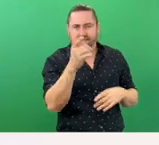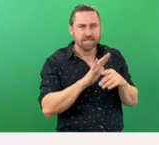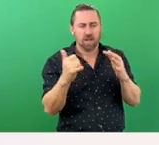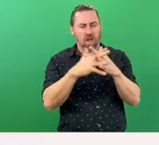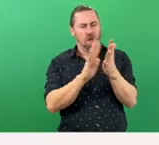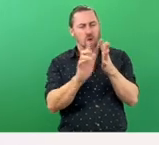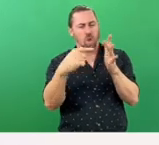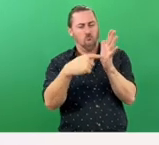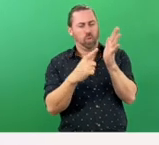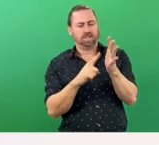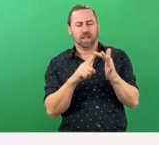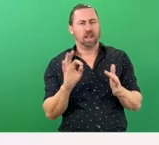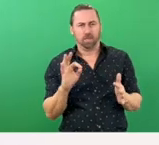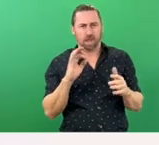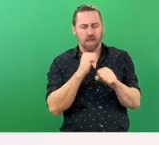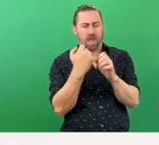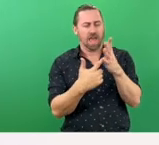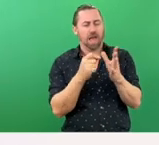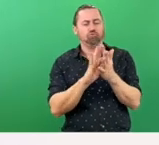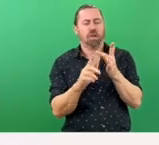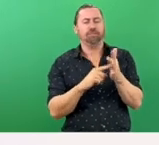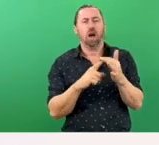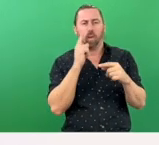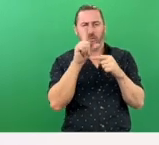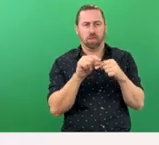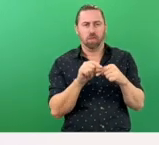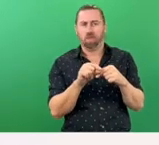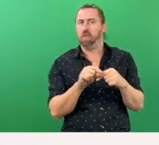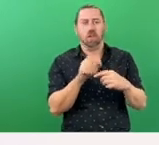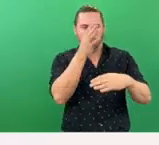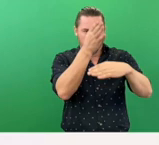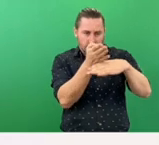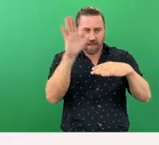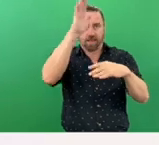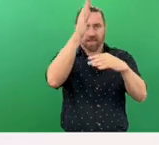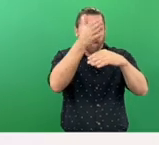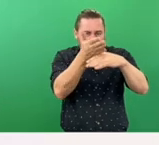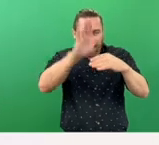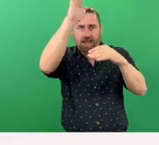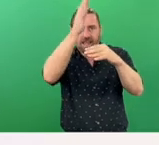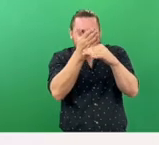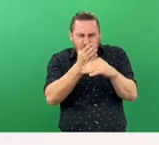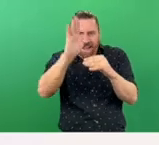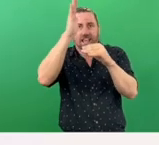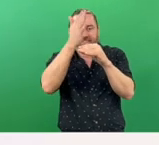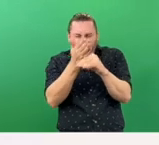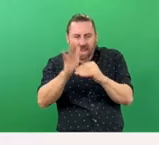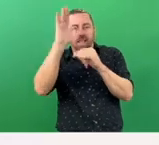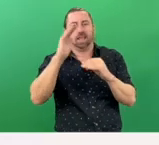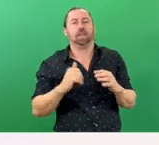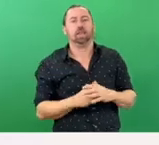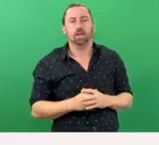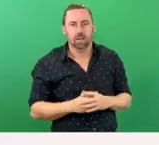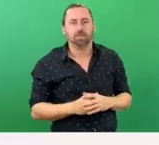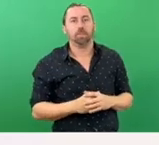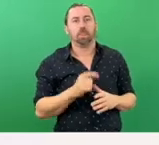a motion like that because you'll just be cutting into the graphite core. So you're going to push straight down and in and then flick it. And if you're doing